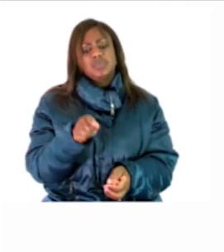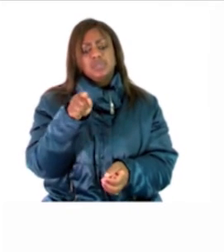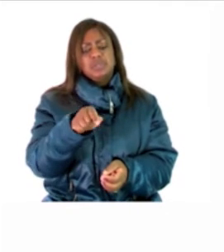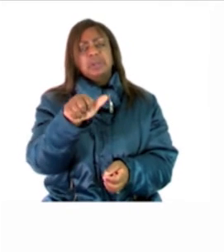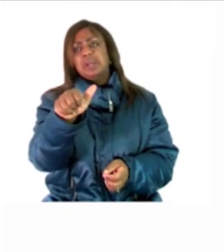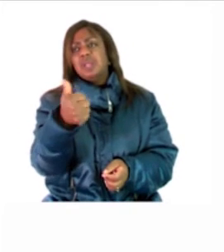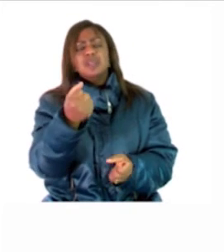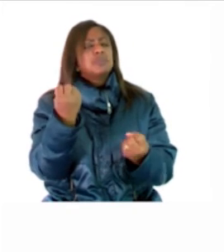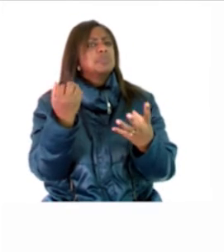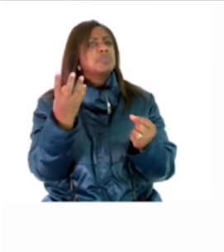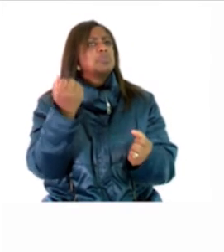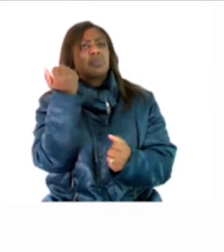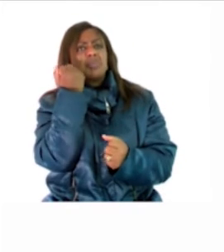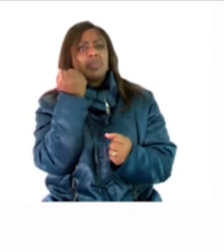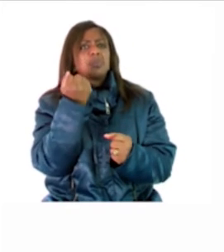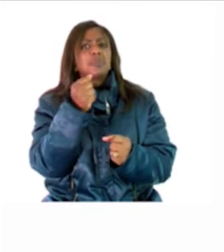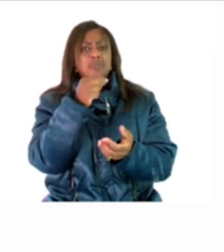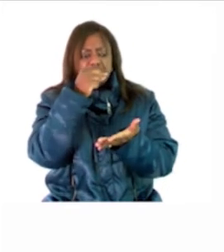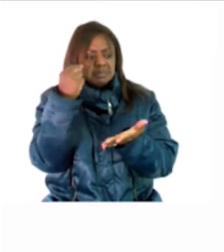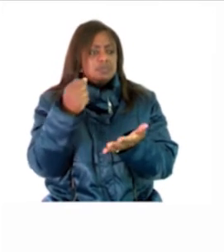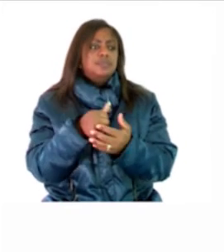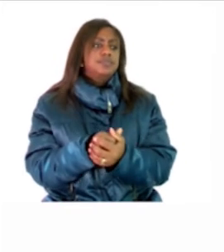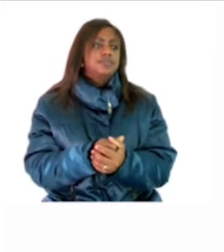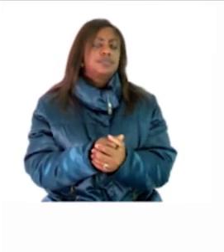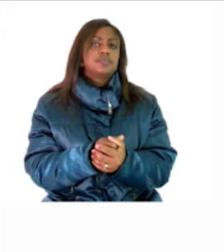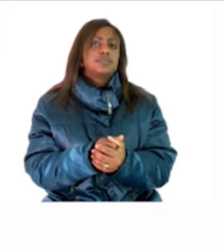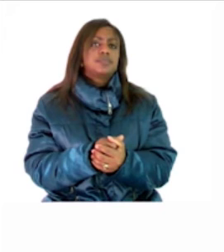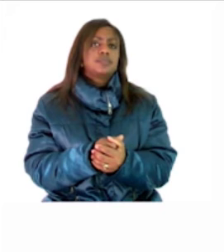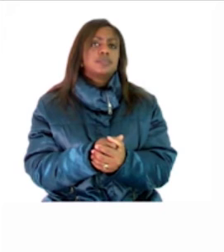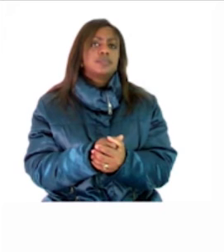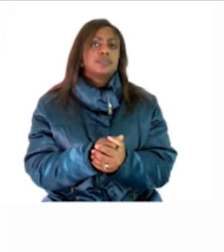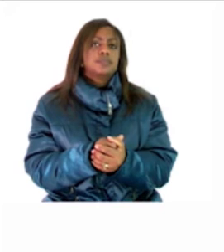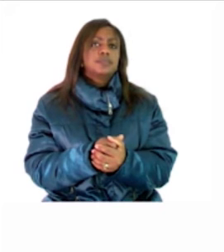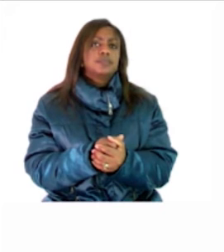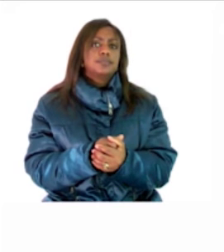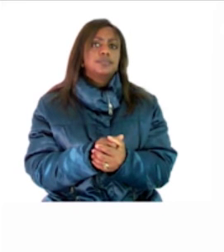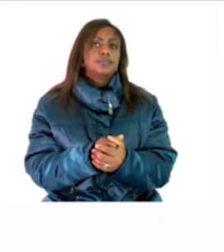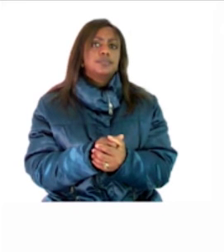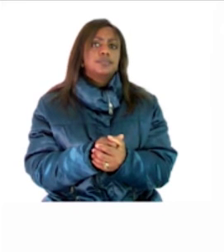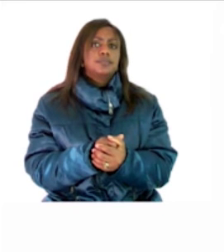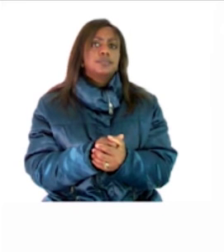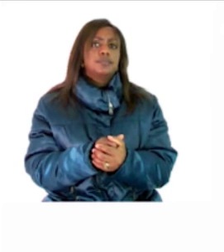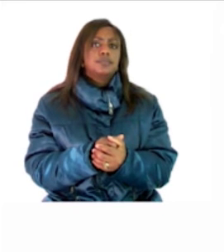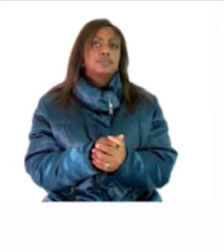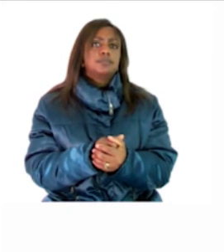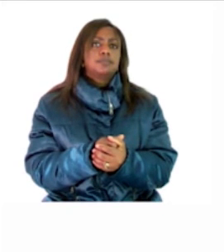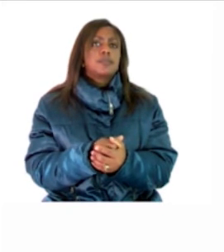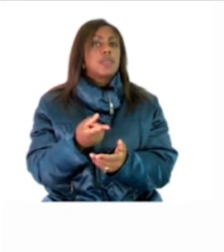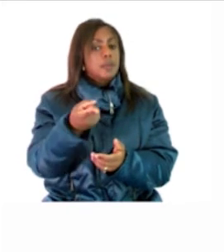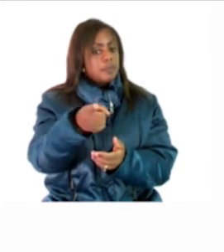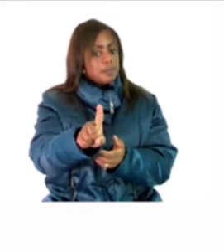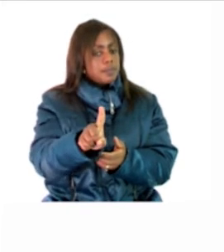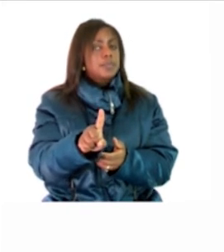with. We have cocaine, we have matrax, and cannabis as well. But